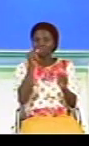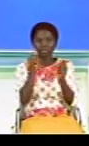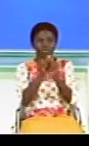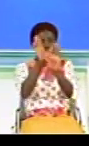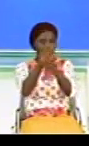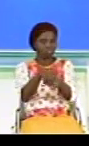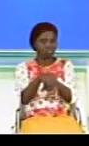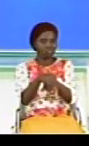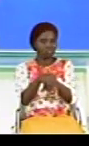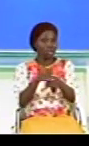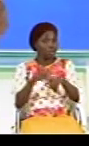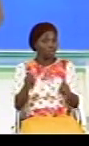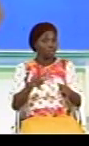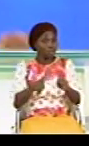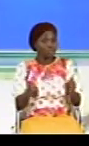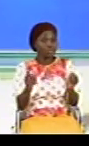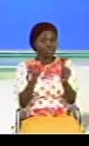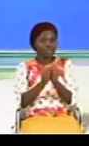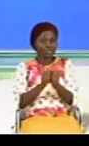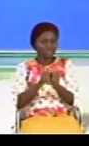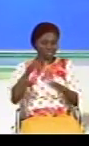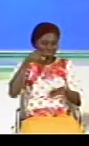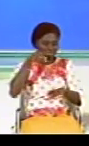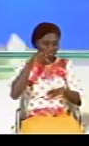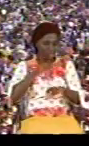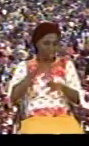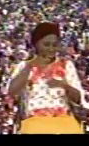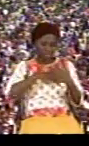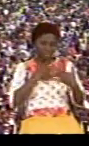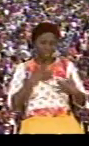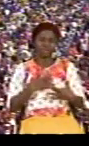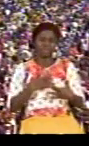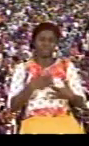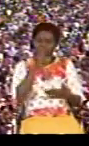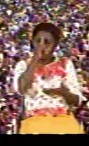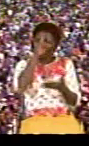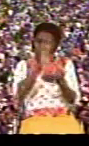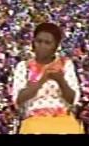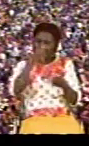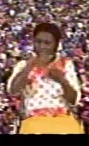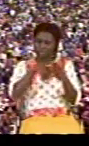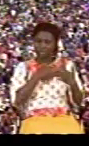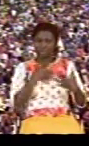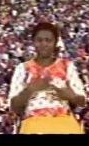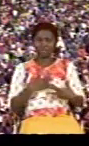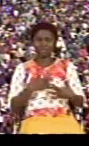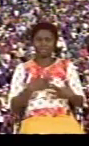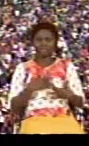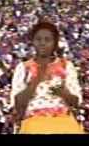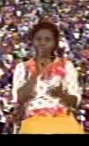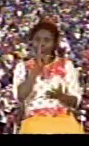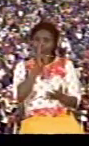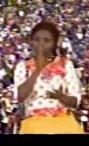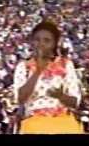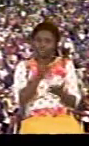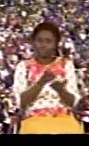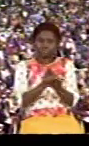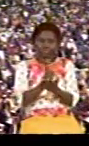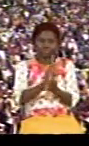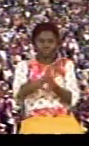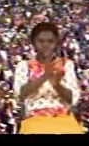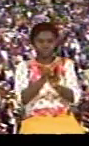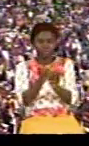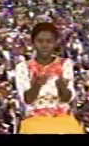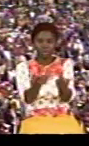a feeling that this is wrong. True repentance comes out of revelation,